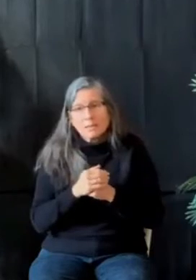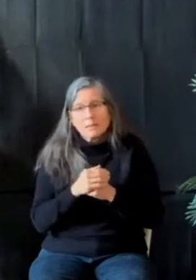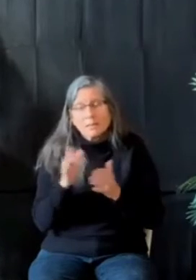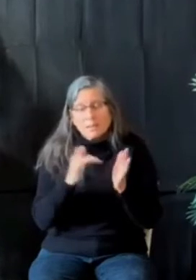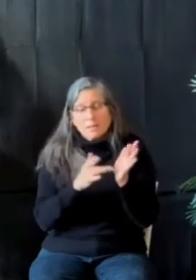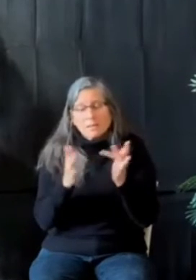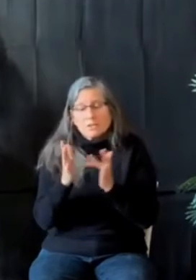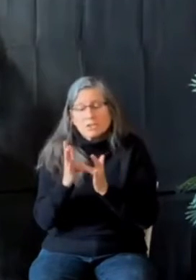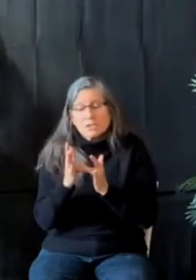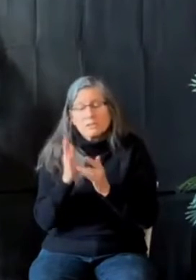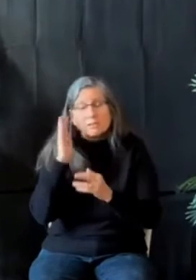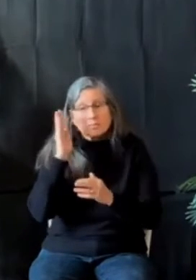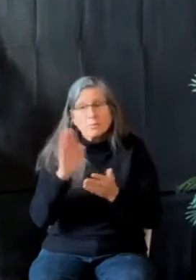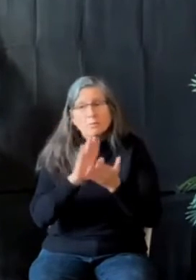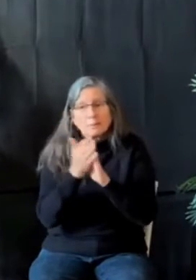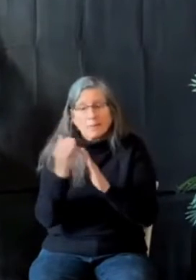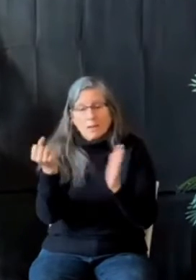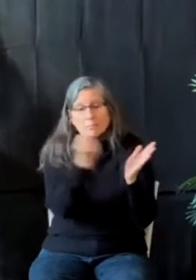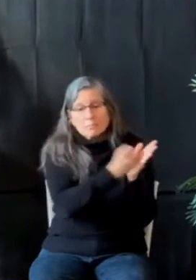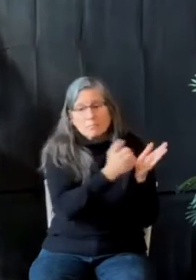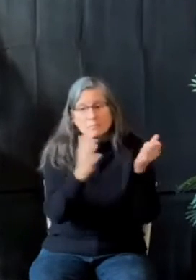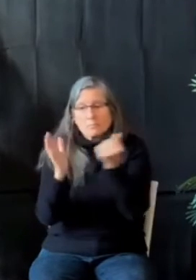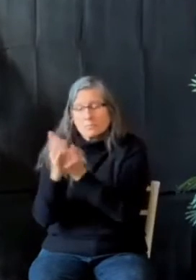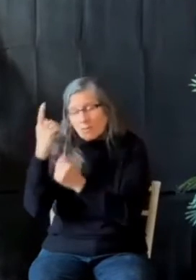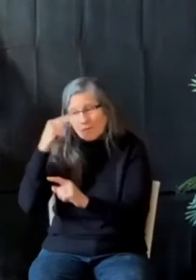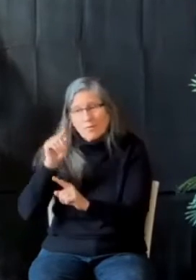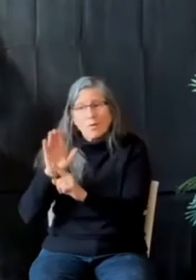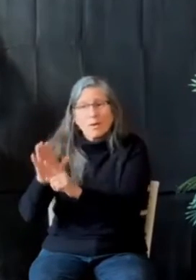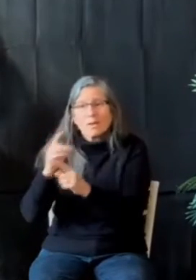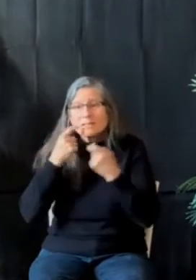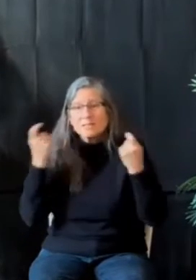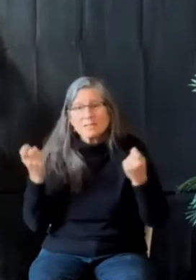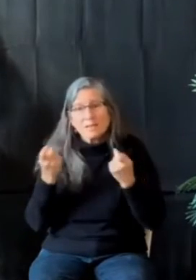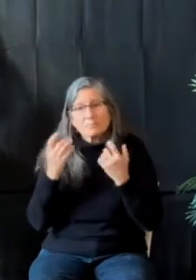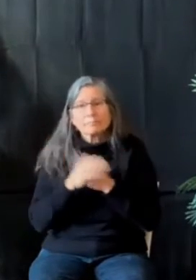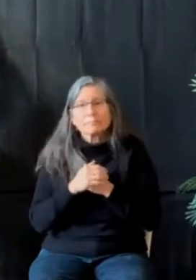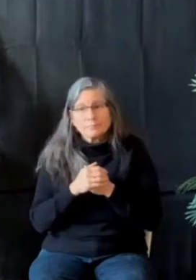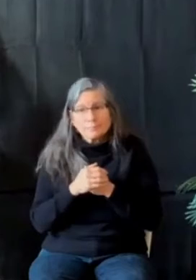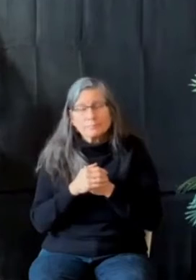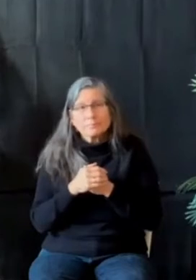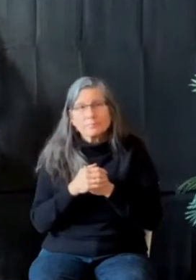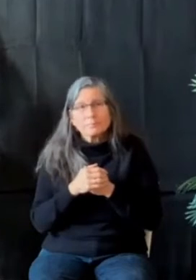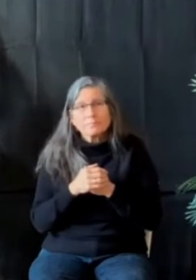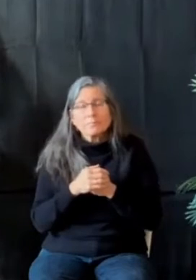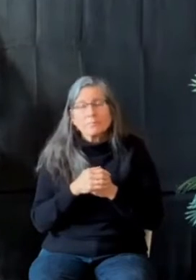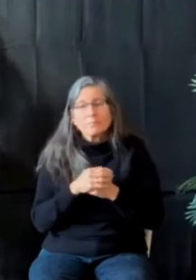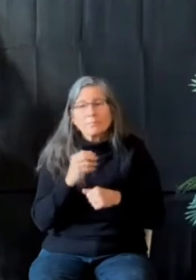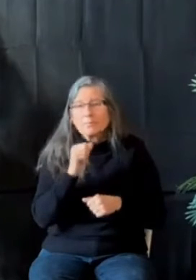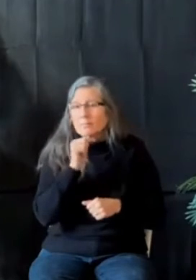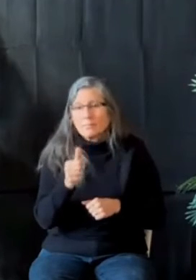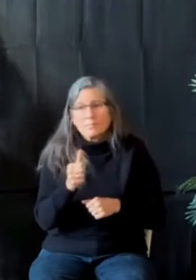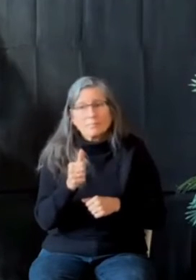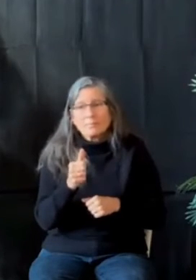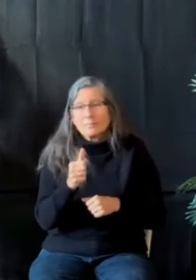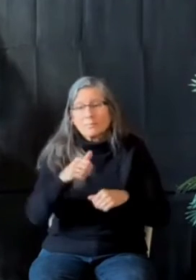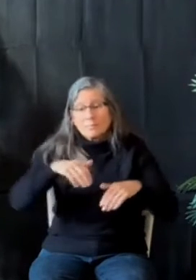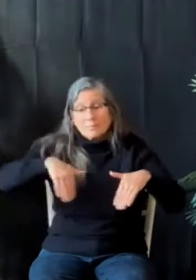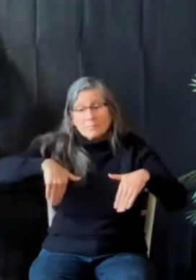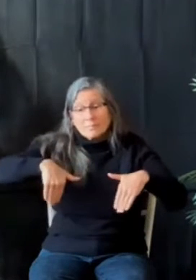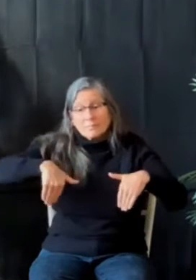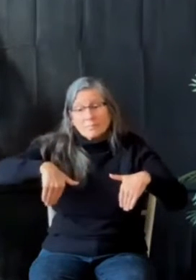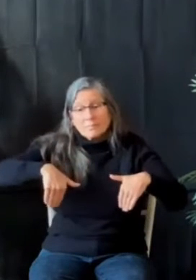up being crucified for his sin. Remember what he had just told his brothers? It is not